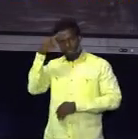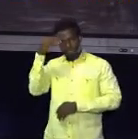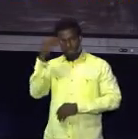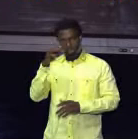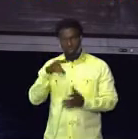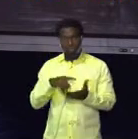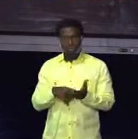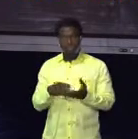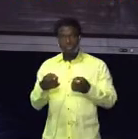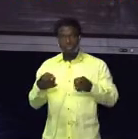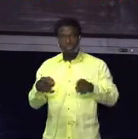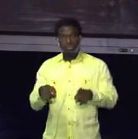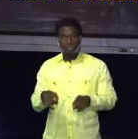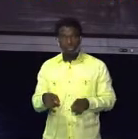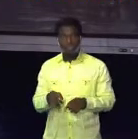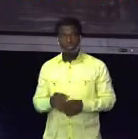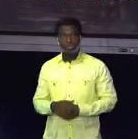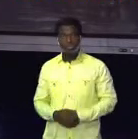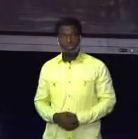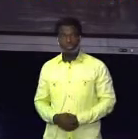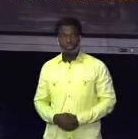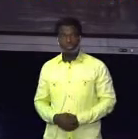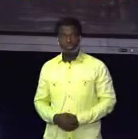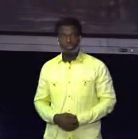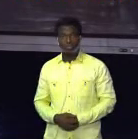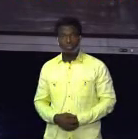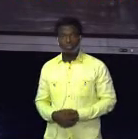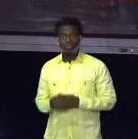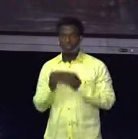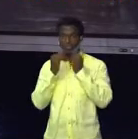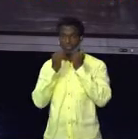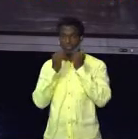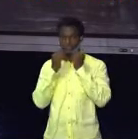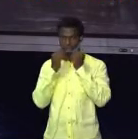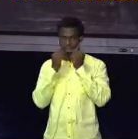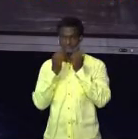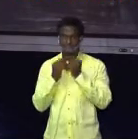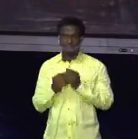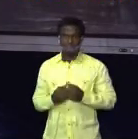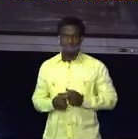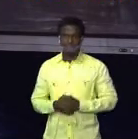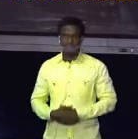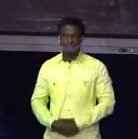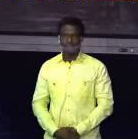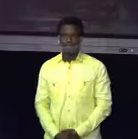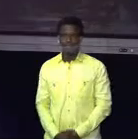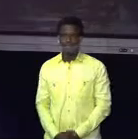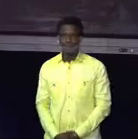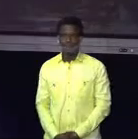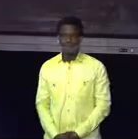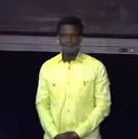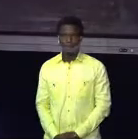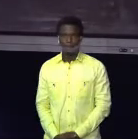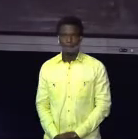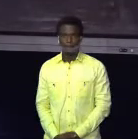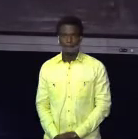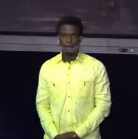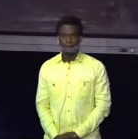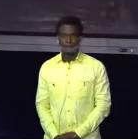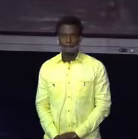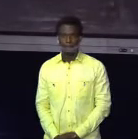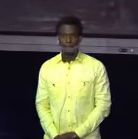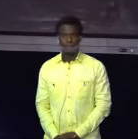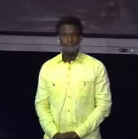occasion. I would like to introduce the chairman of this occasion.